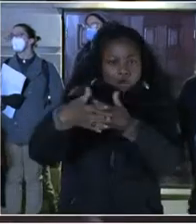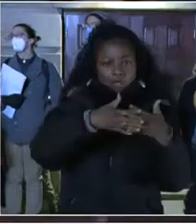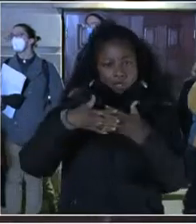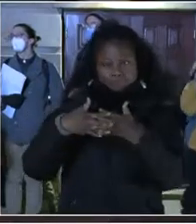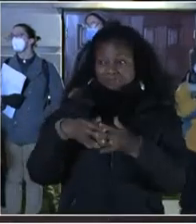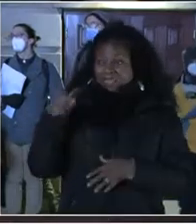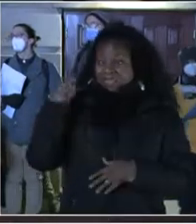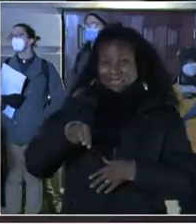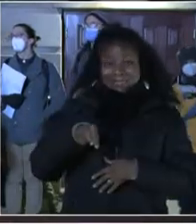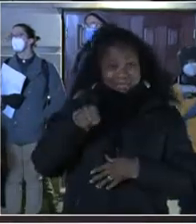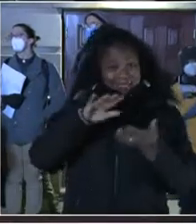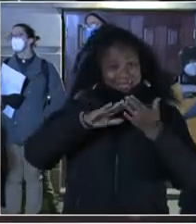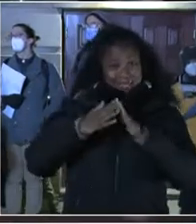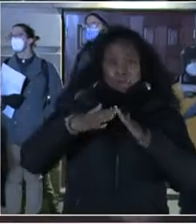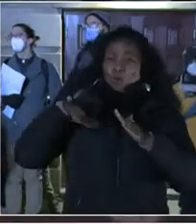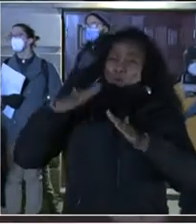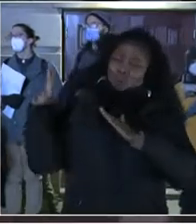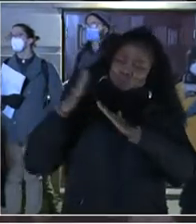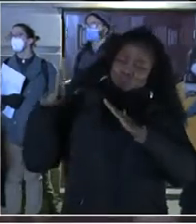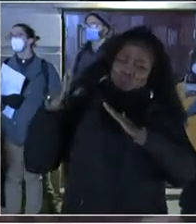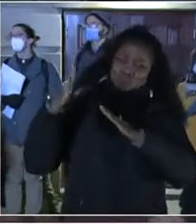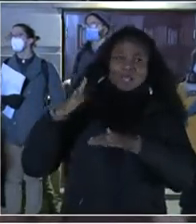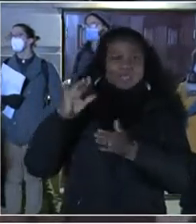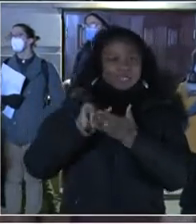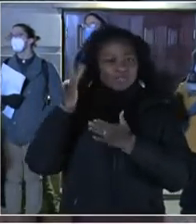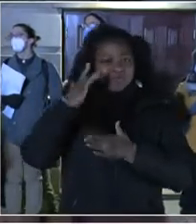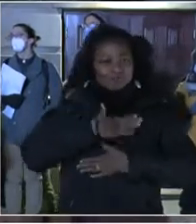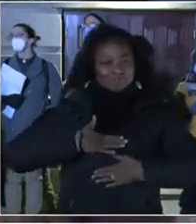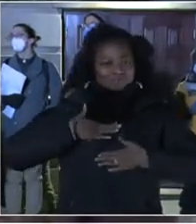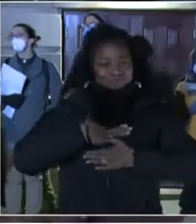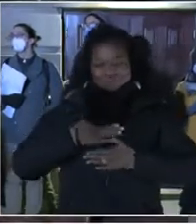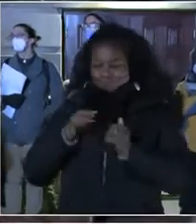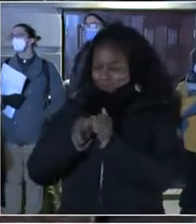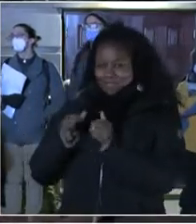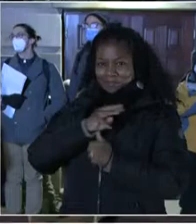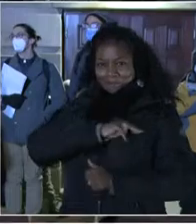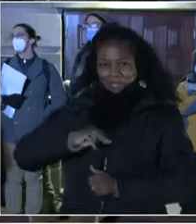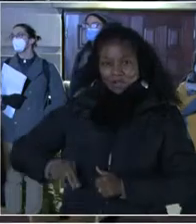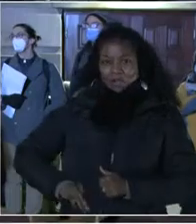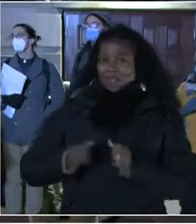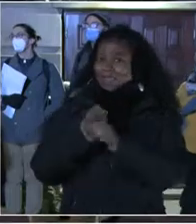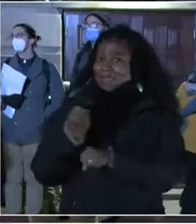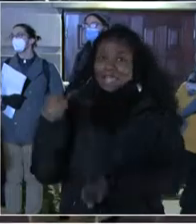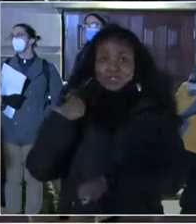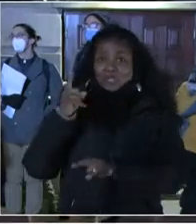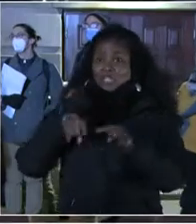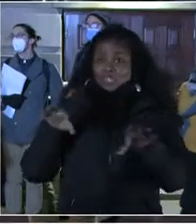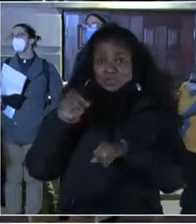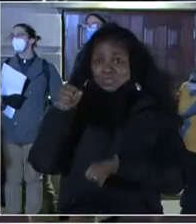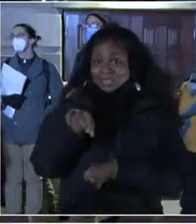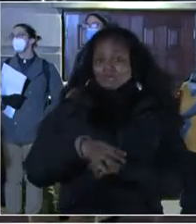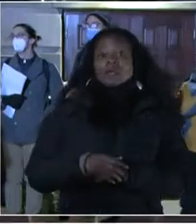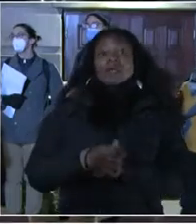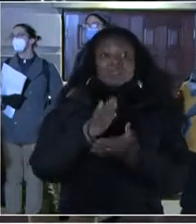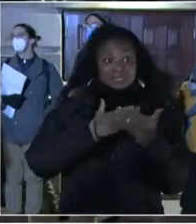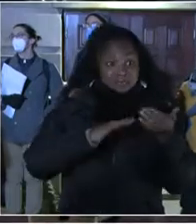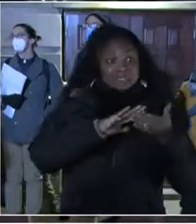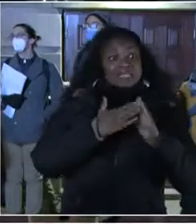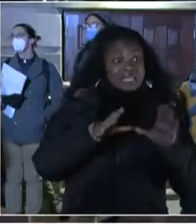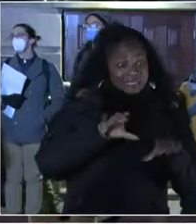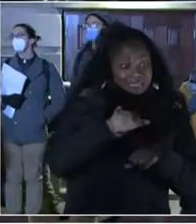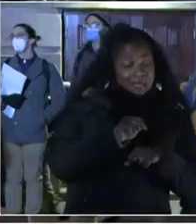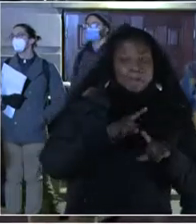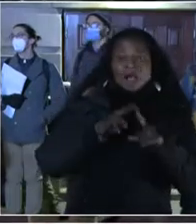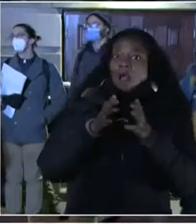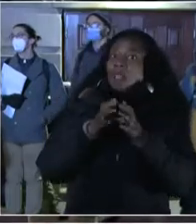it better than most. That is why I'm so pleased to be with the mayor. You know, last year we couldn't do this count. Some cities did, you did, but a lot